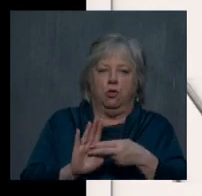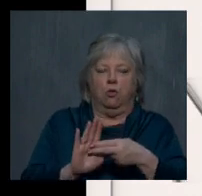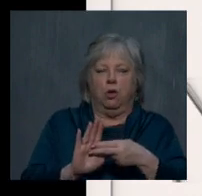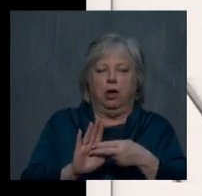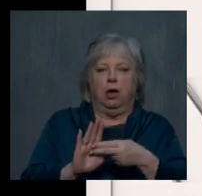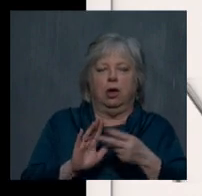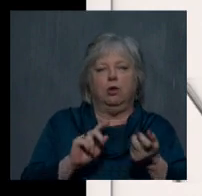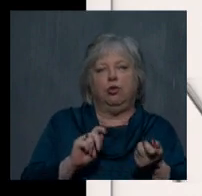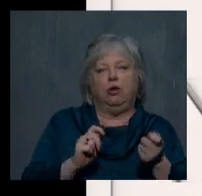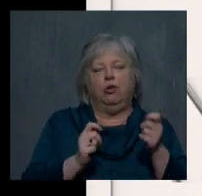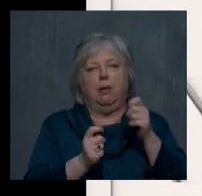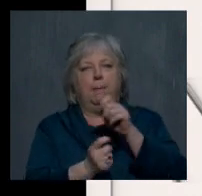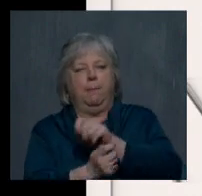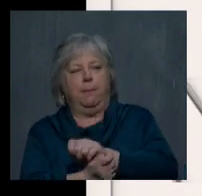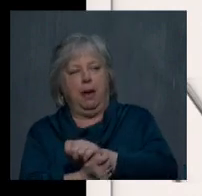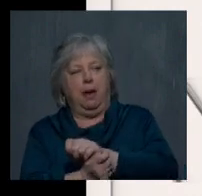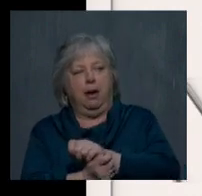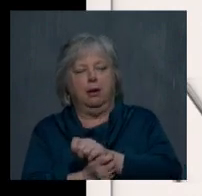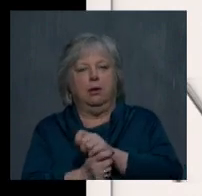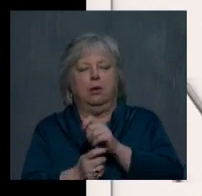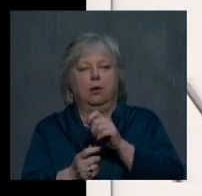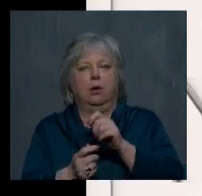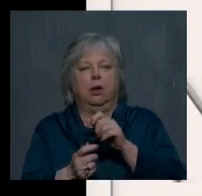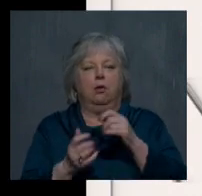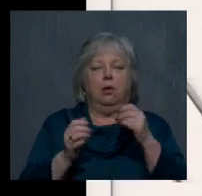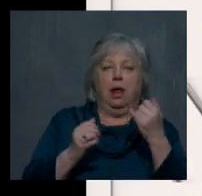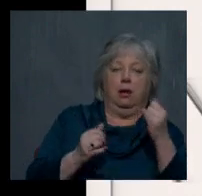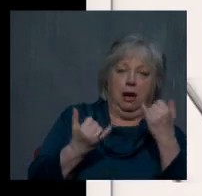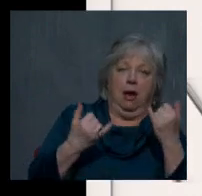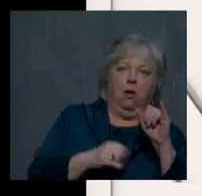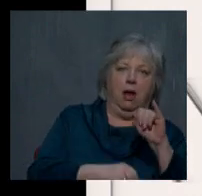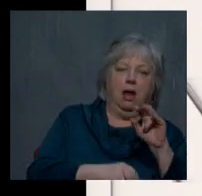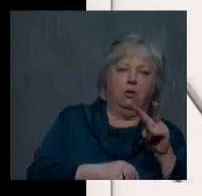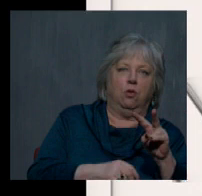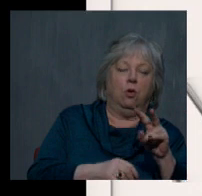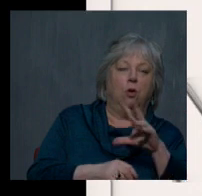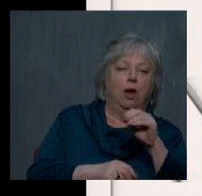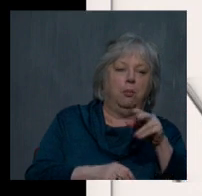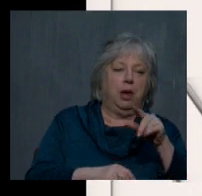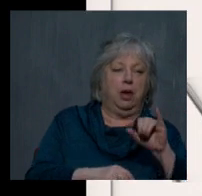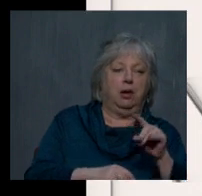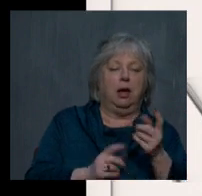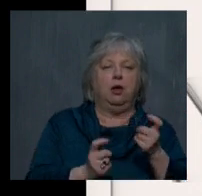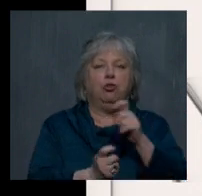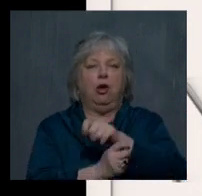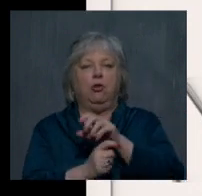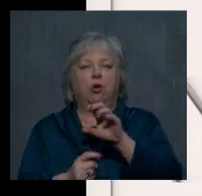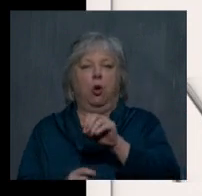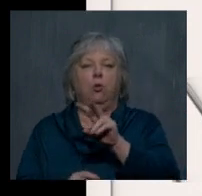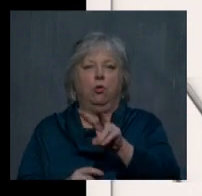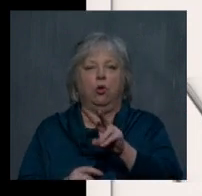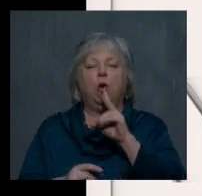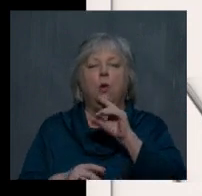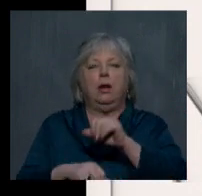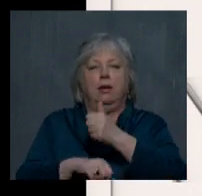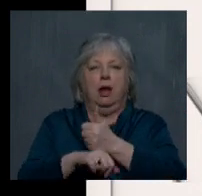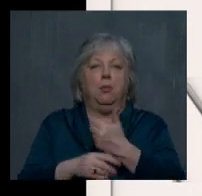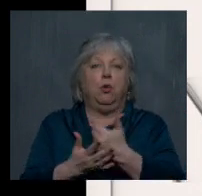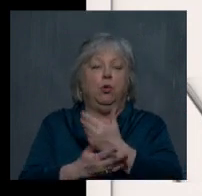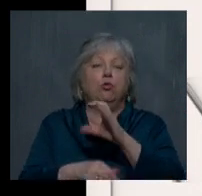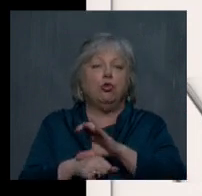bring it back to the rezone from I-2 and PID to O2 to put in a new church